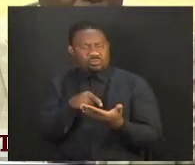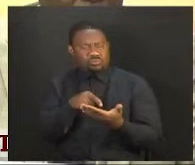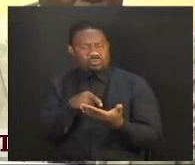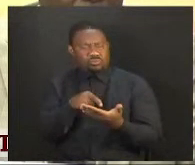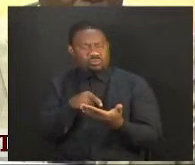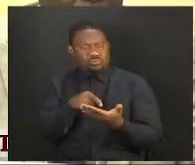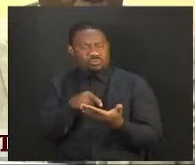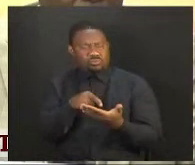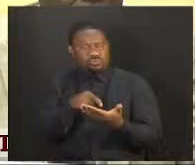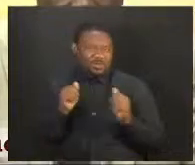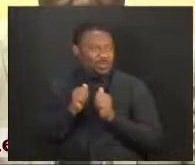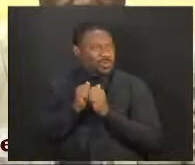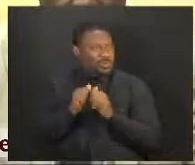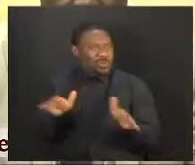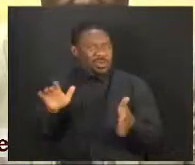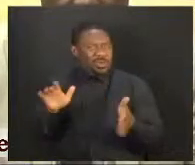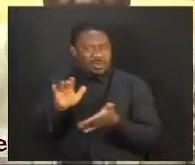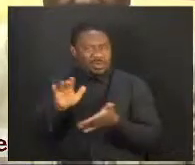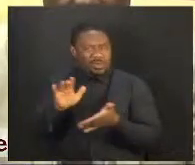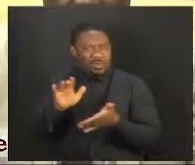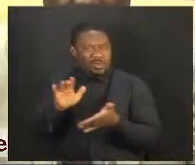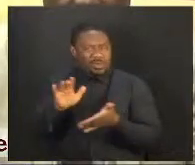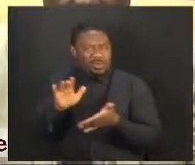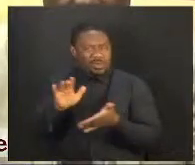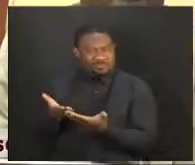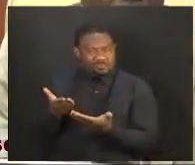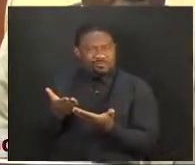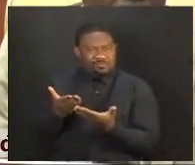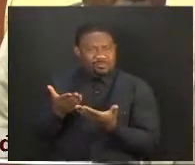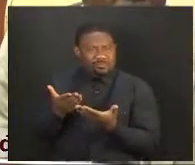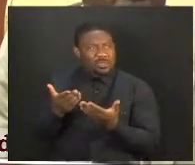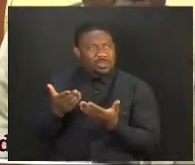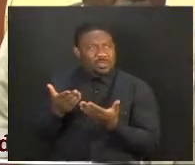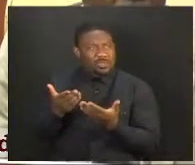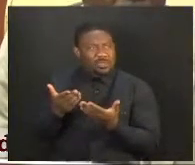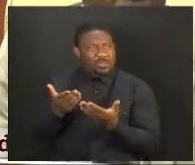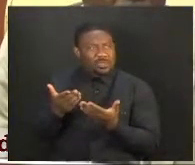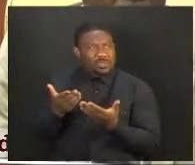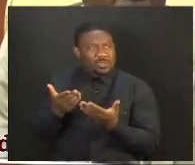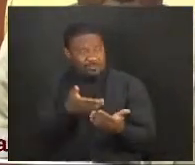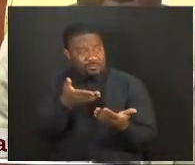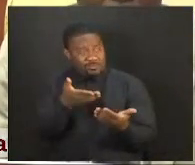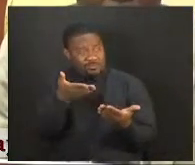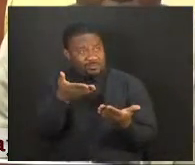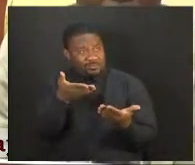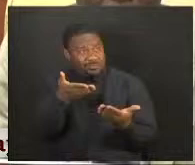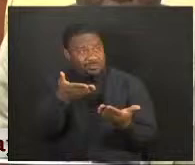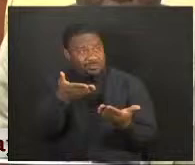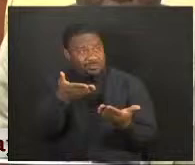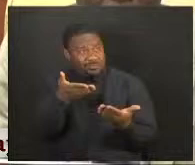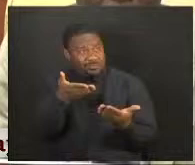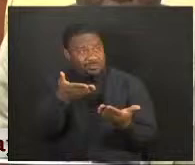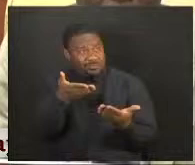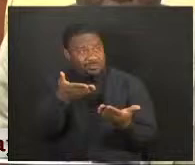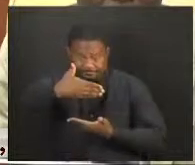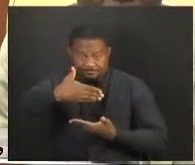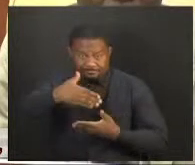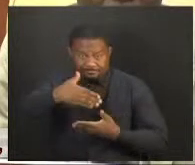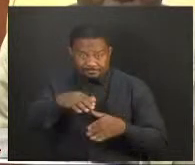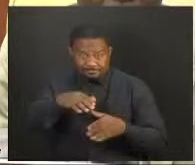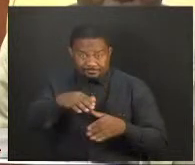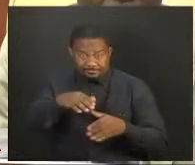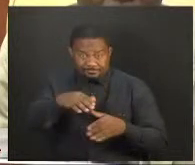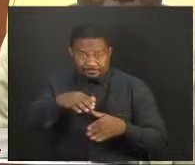least without even the paper copy, we can easily follow on the computer and make comments